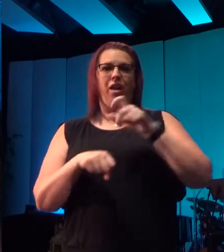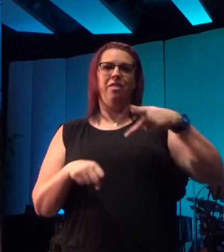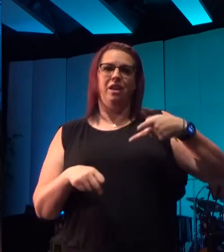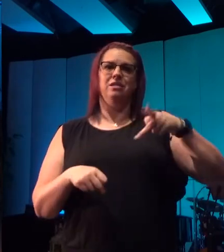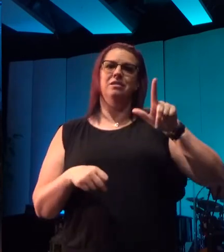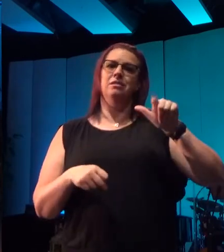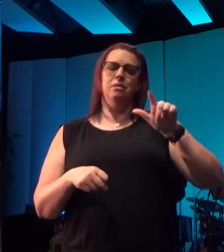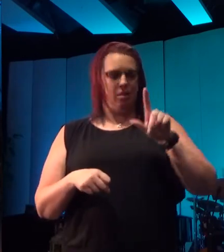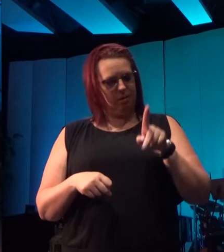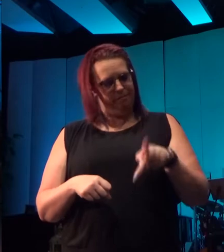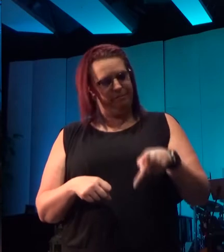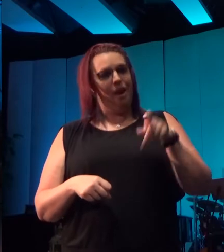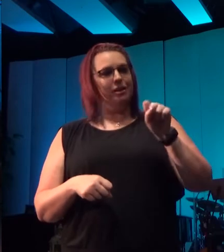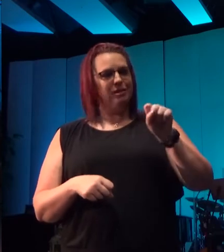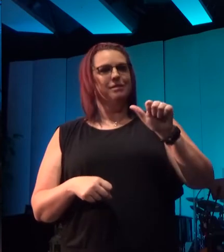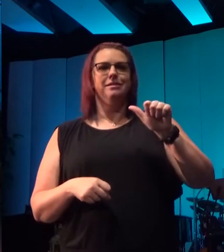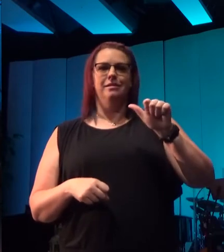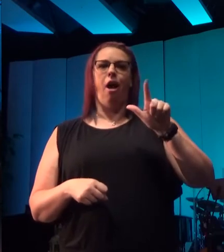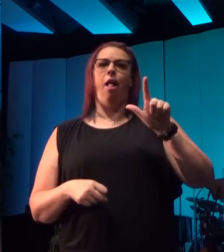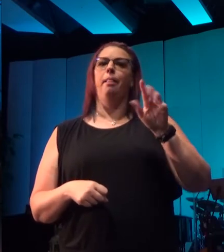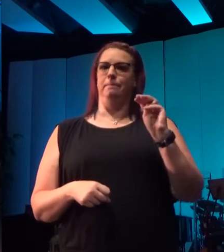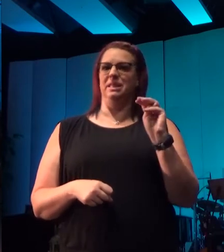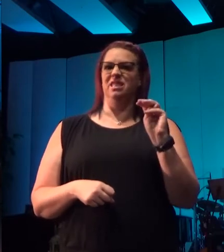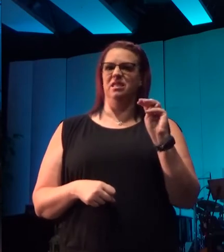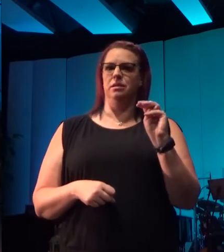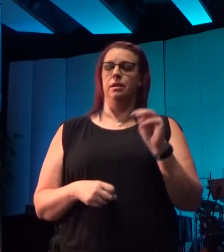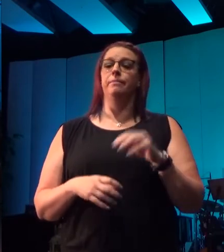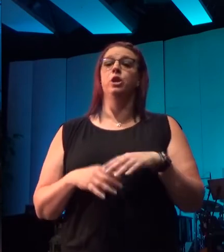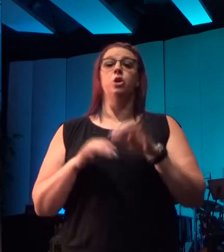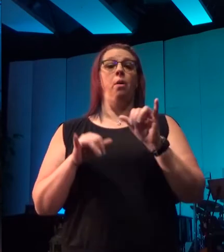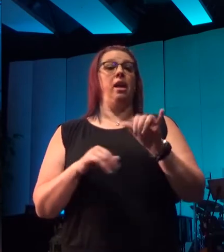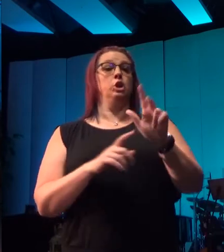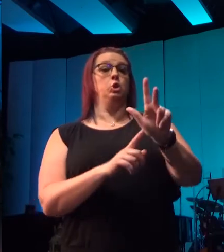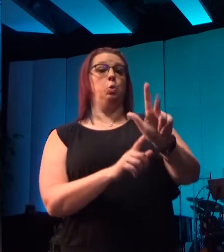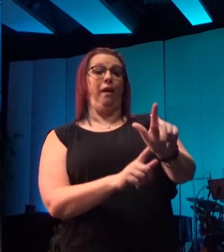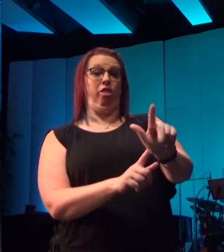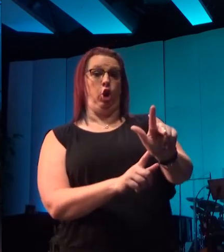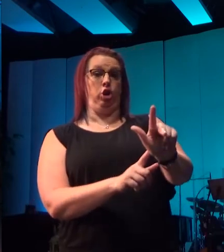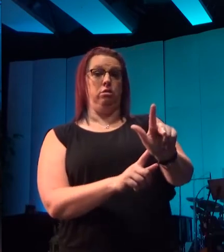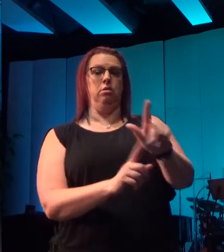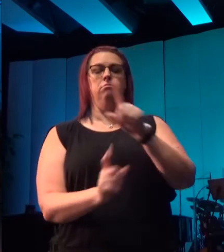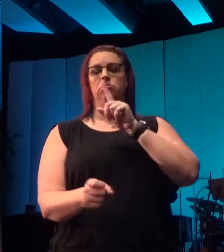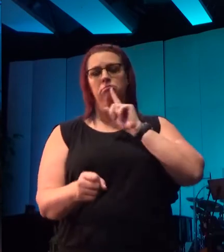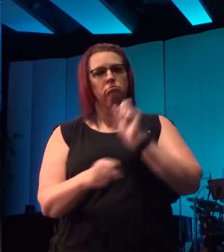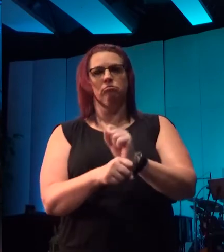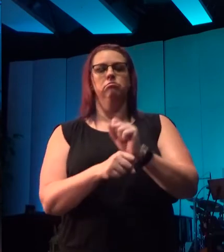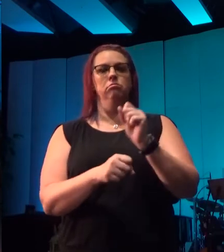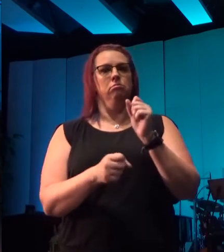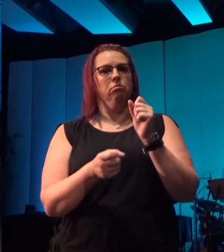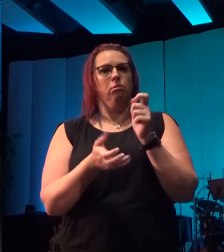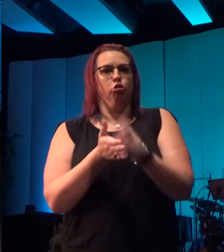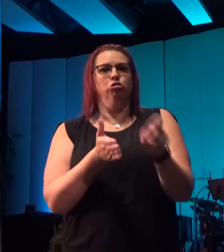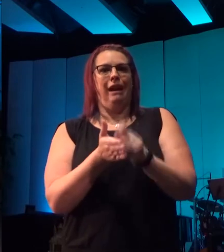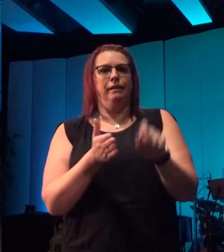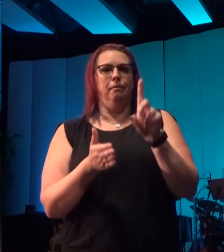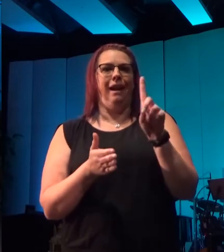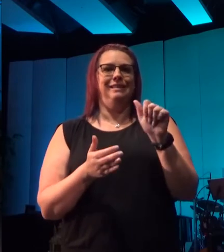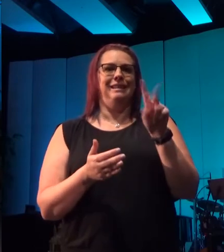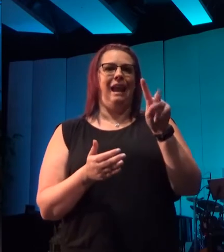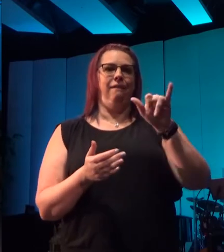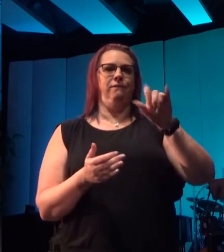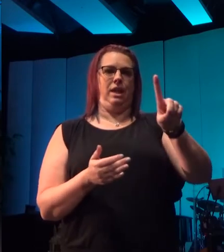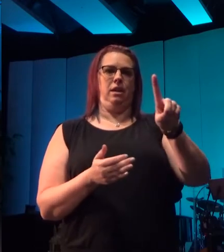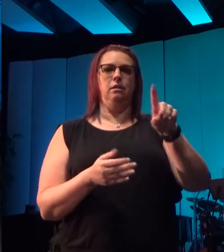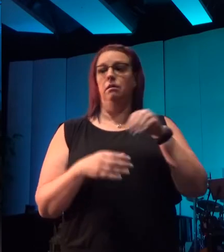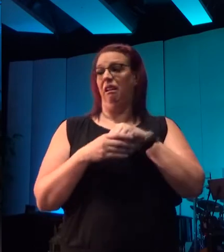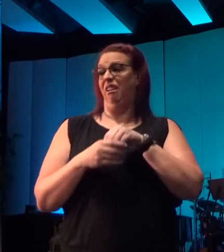Now, the 23rd Psalm, that most definitely was written by David. You know, in his